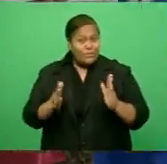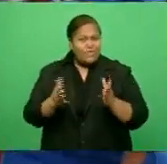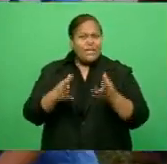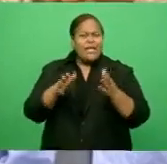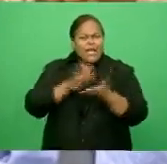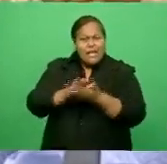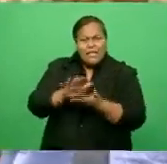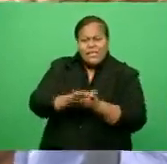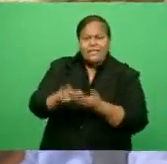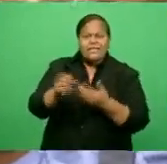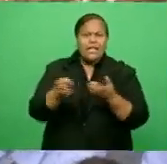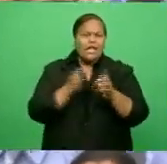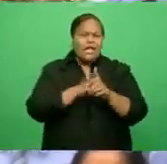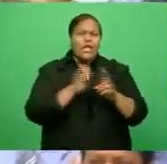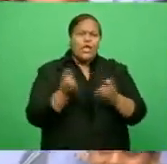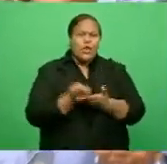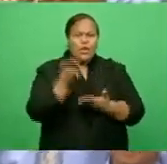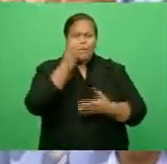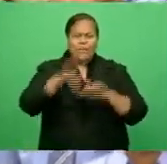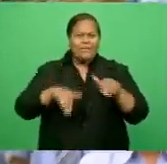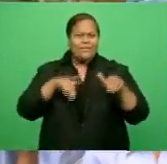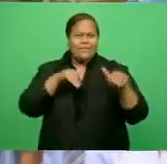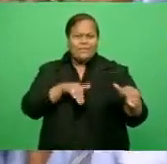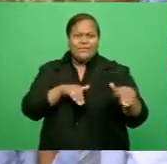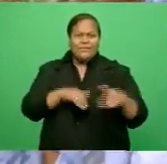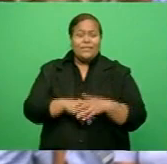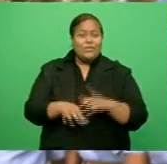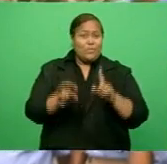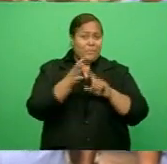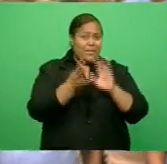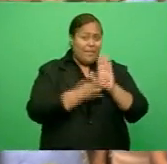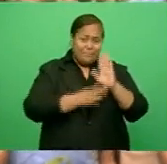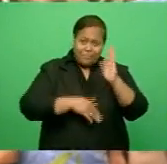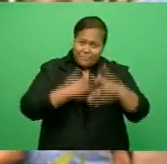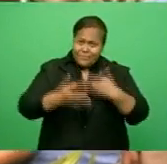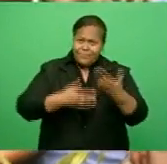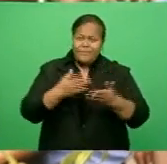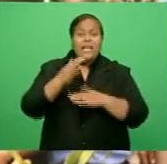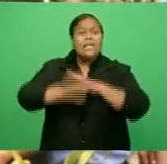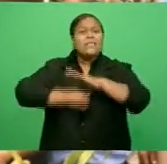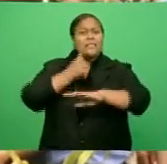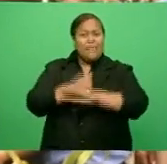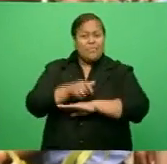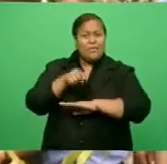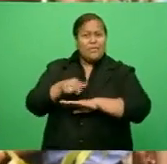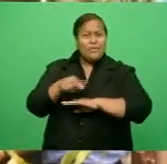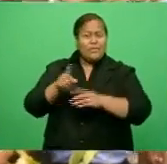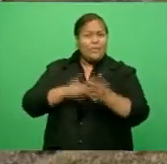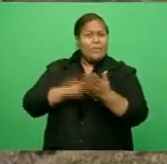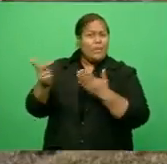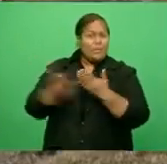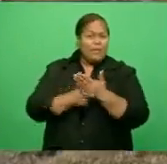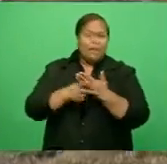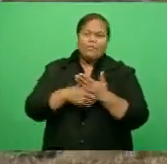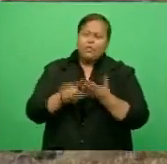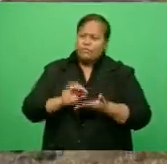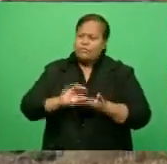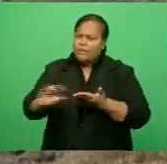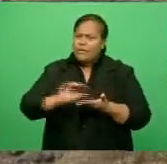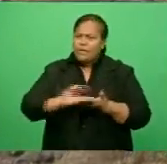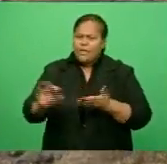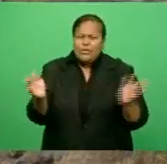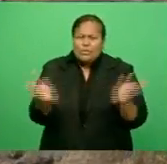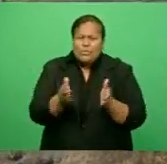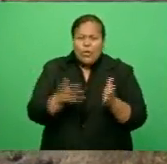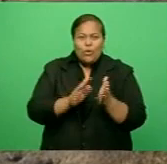economic participation. The Prime Minister says the small grant scheme was established to finance small-scale community projects